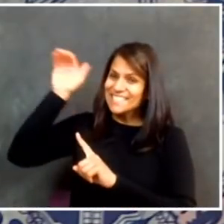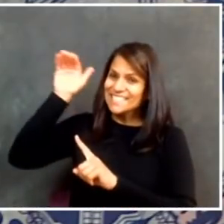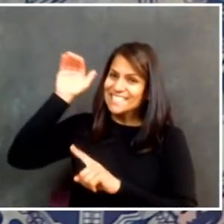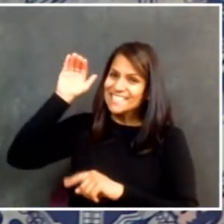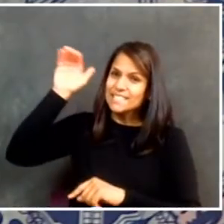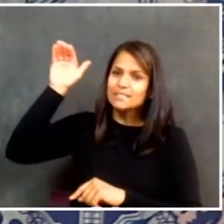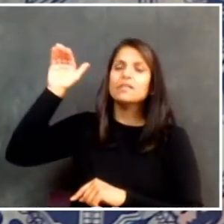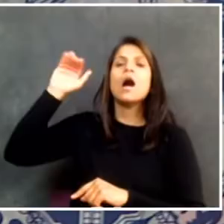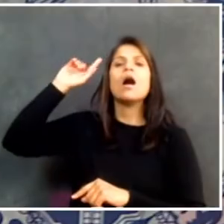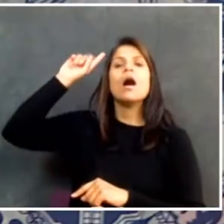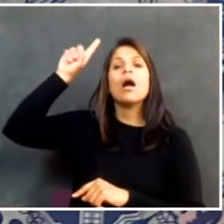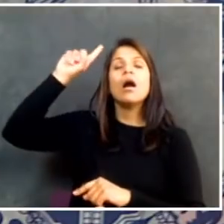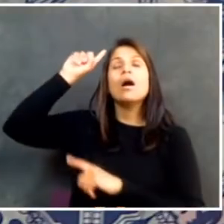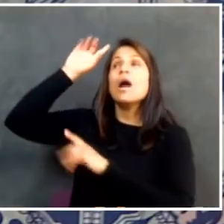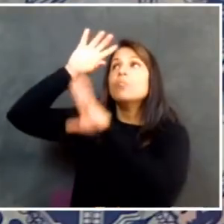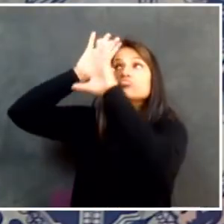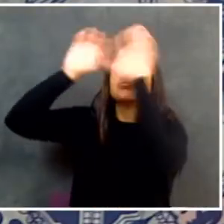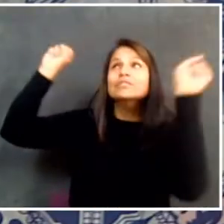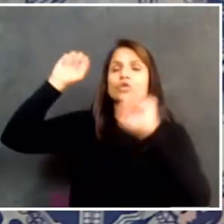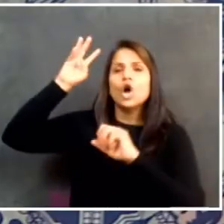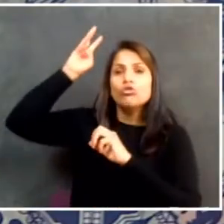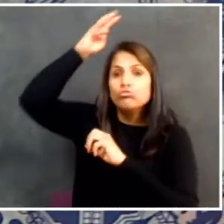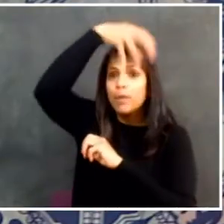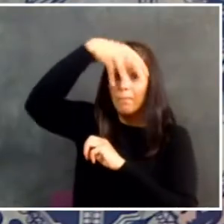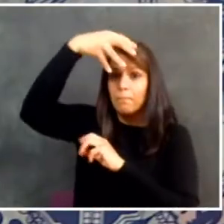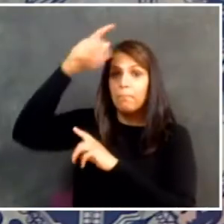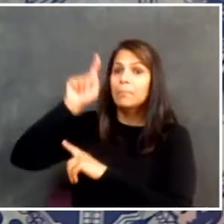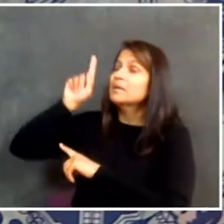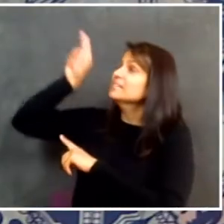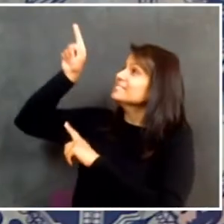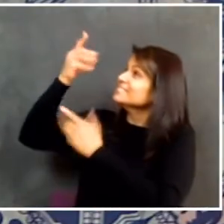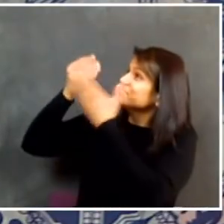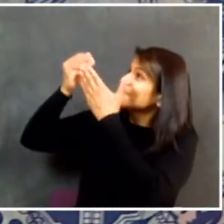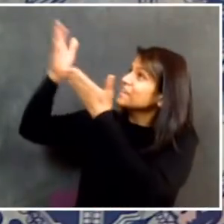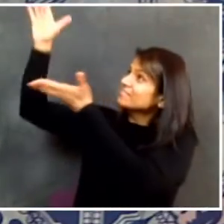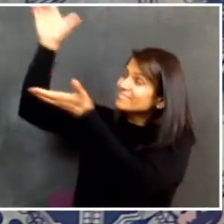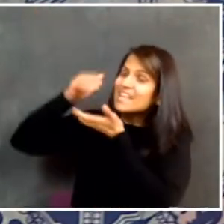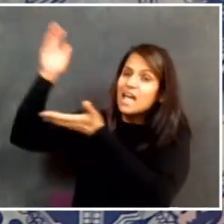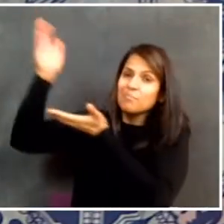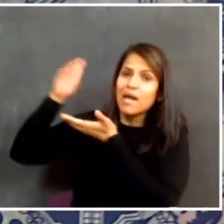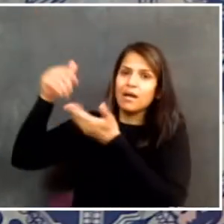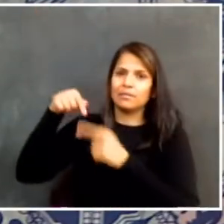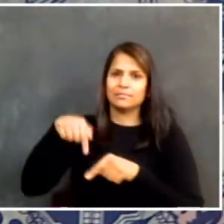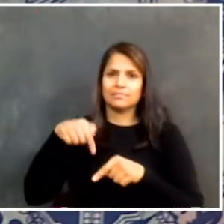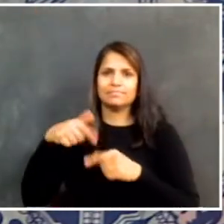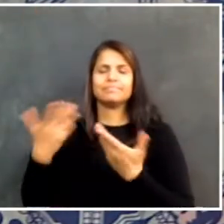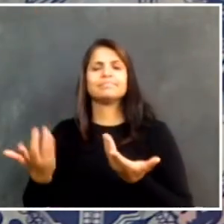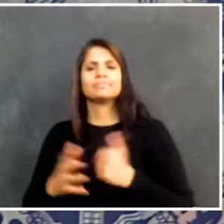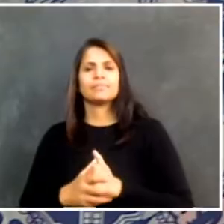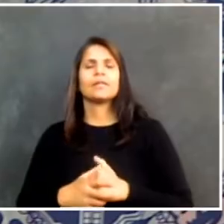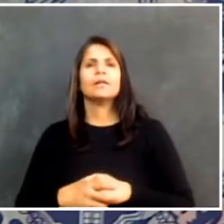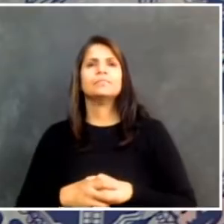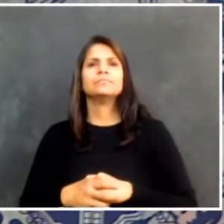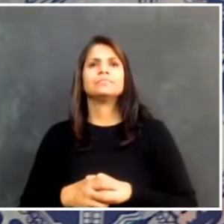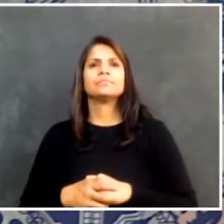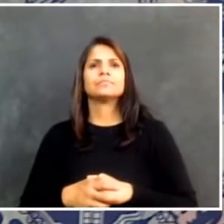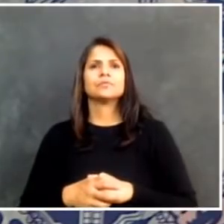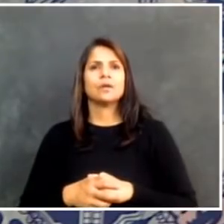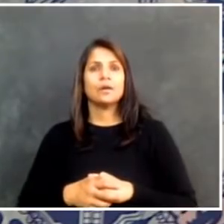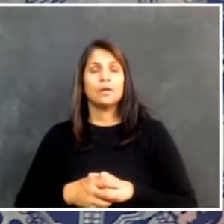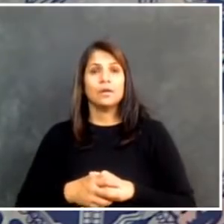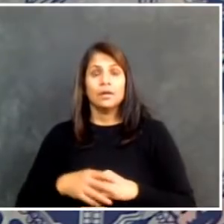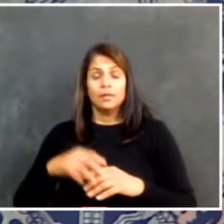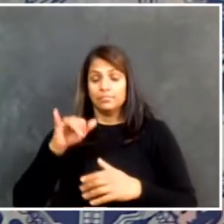been hardest hit. I mean, the billions and billions of dollars of revenue we've lost, that isn't the fault of everyday